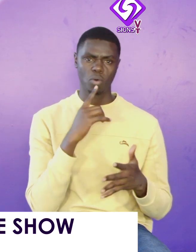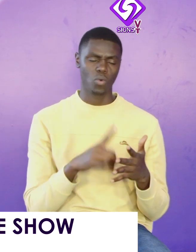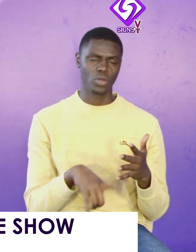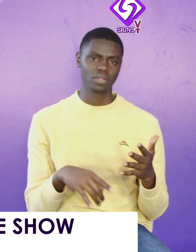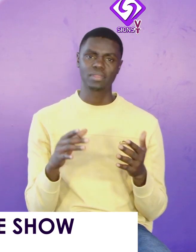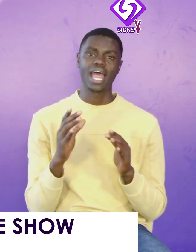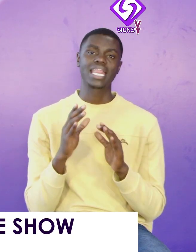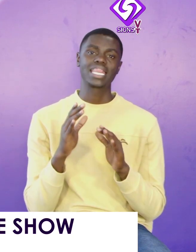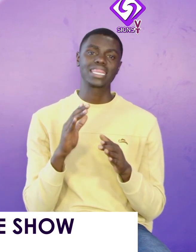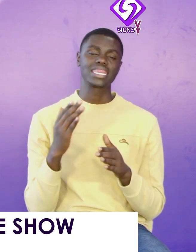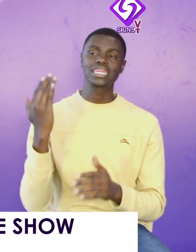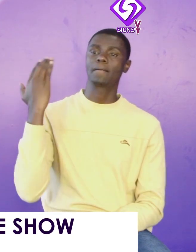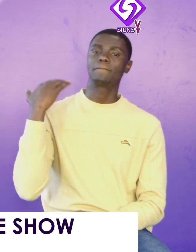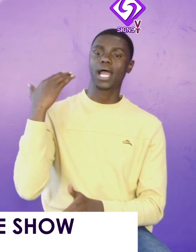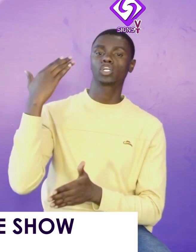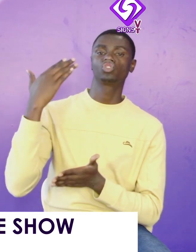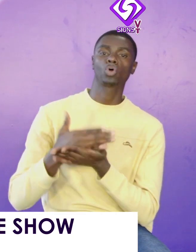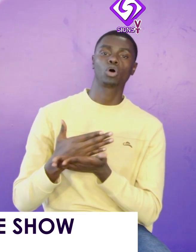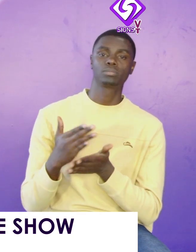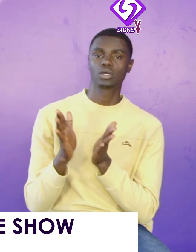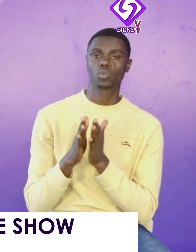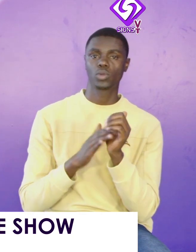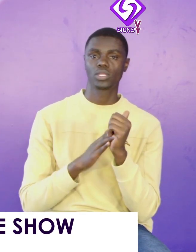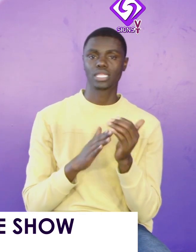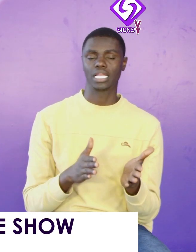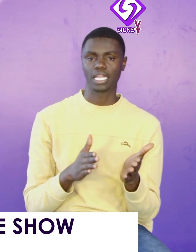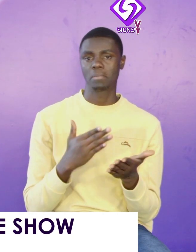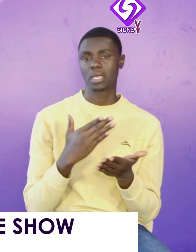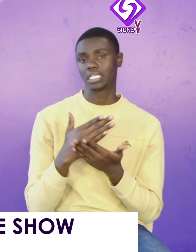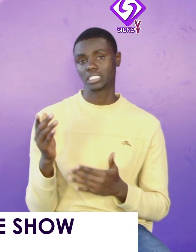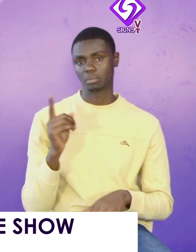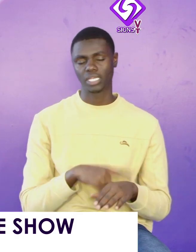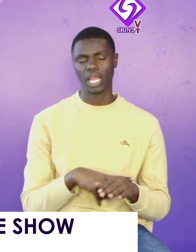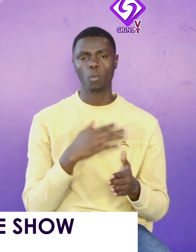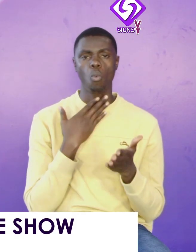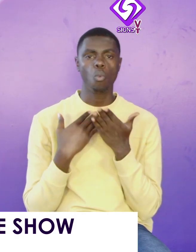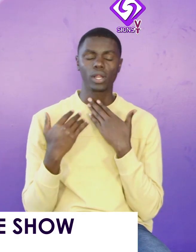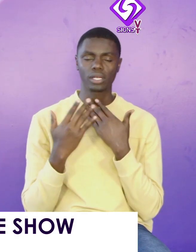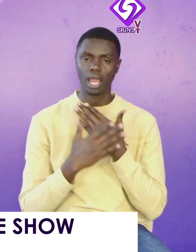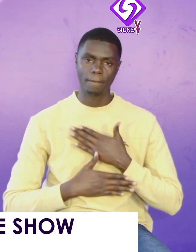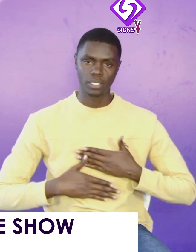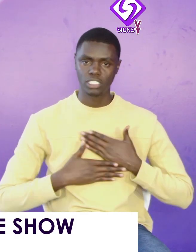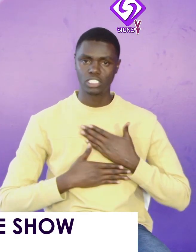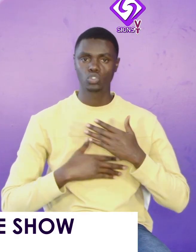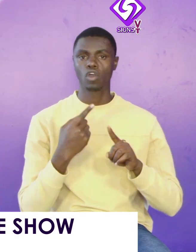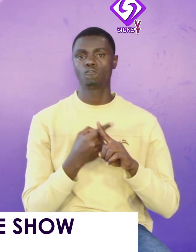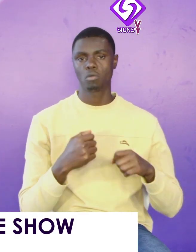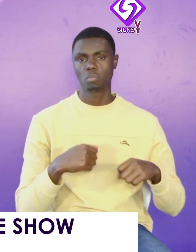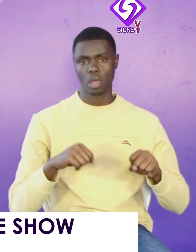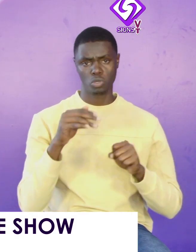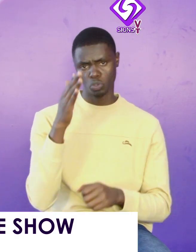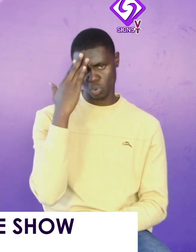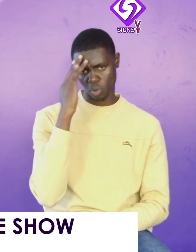leaders. How true that statement is. Some people yearn for appreciation from their bosses. Did you know